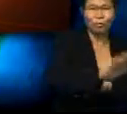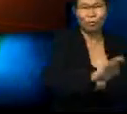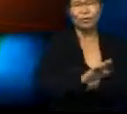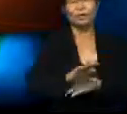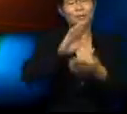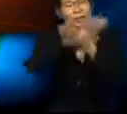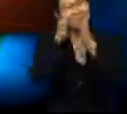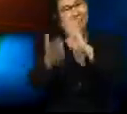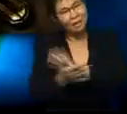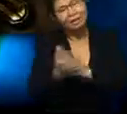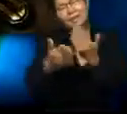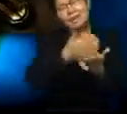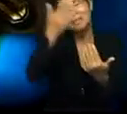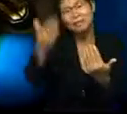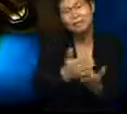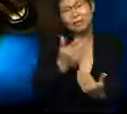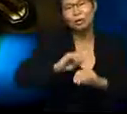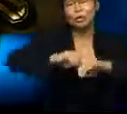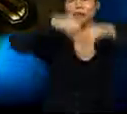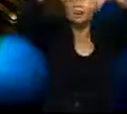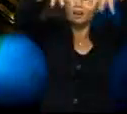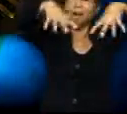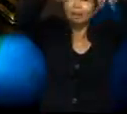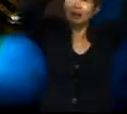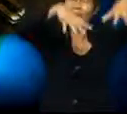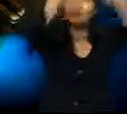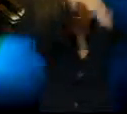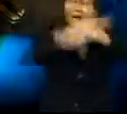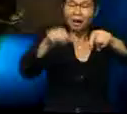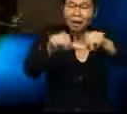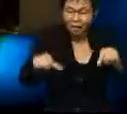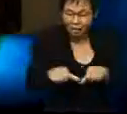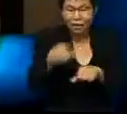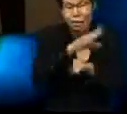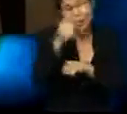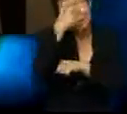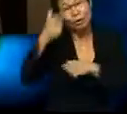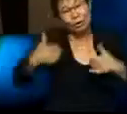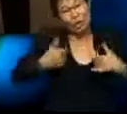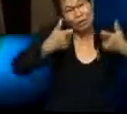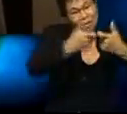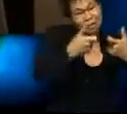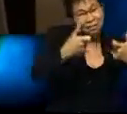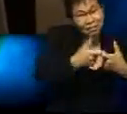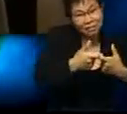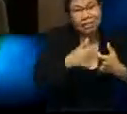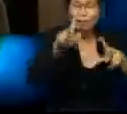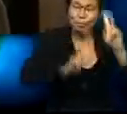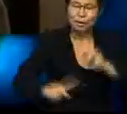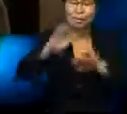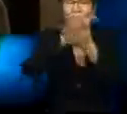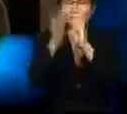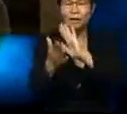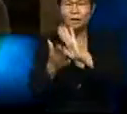It became easier to light up dark areas, and because there was electricity, people began